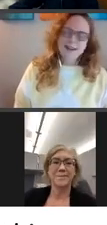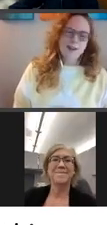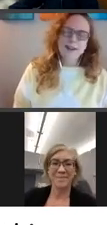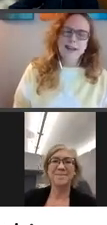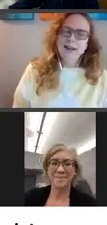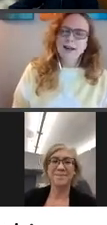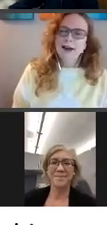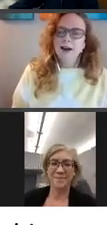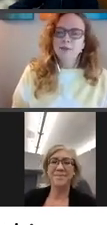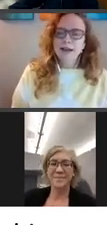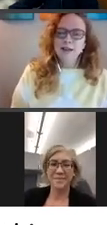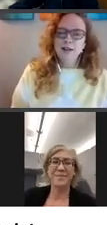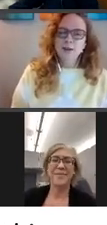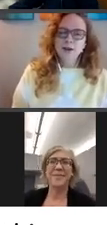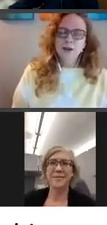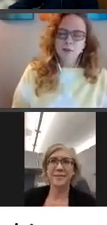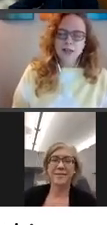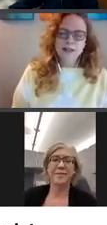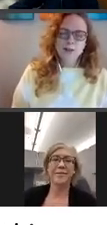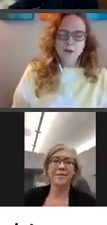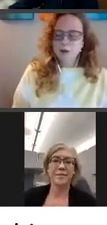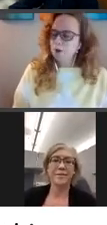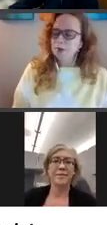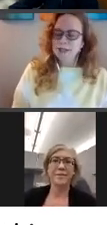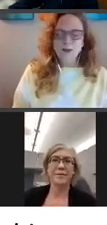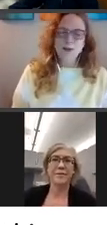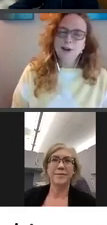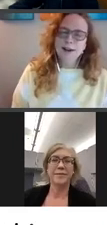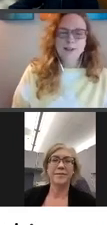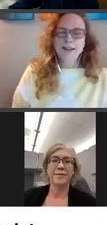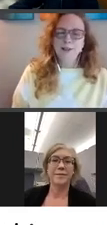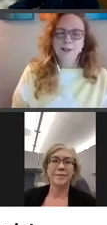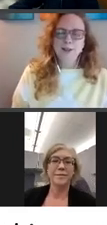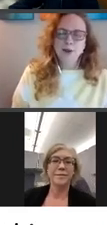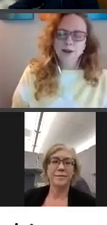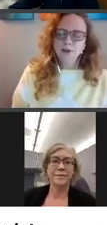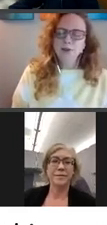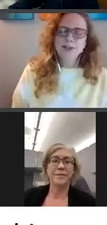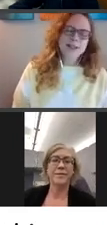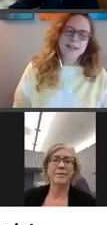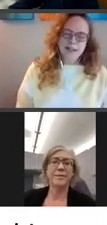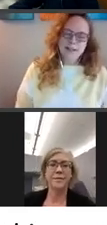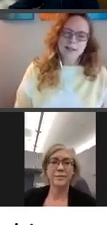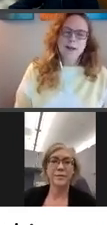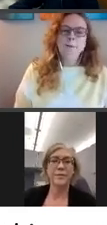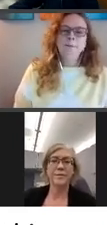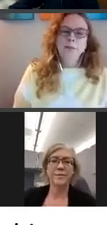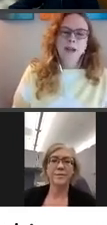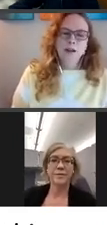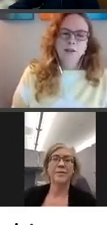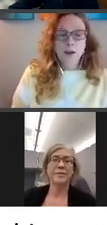if you are not healthy and you are homeless, or you are homeless and you are not healthy, those two are intrinsically